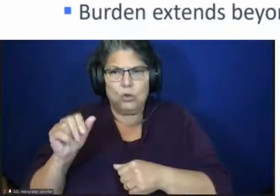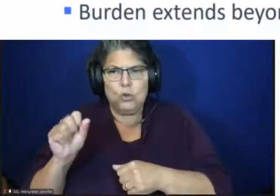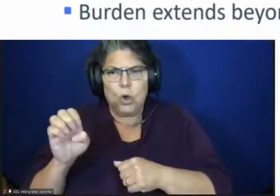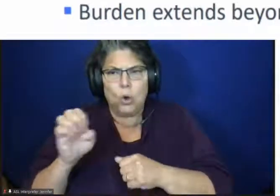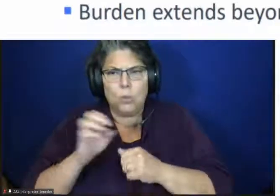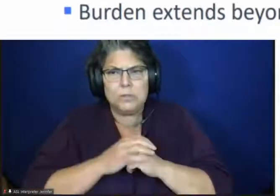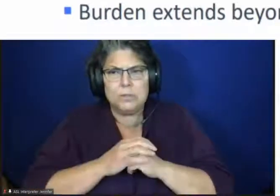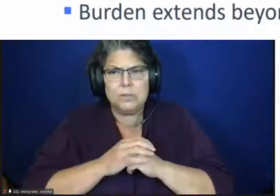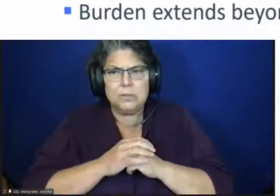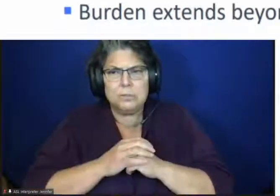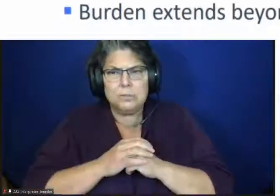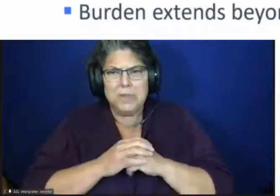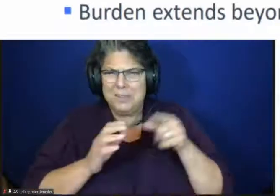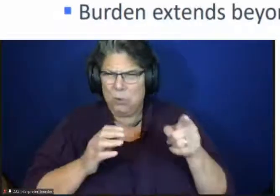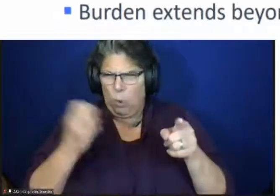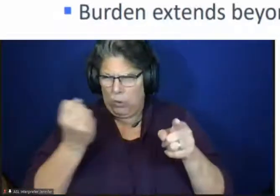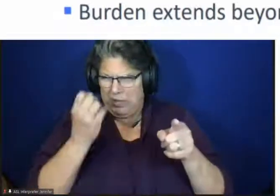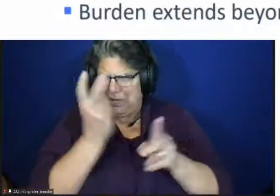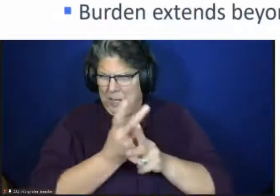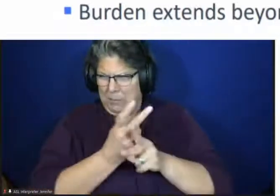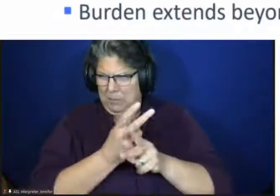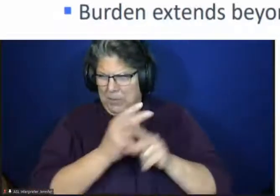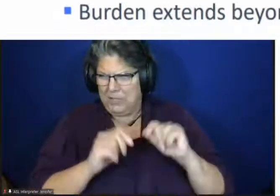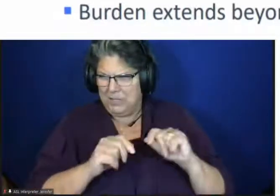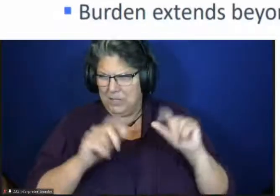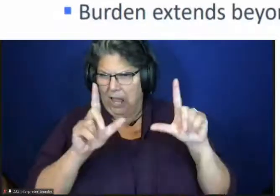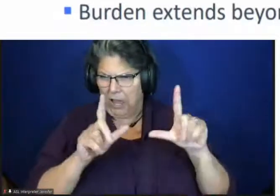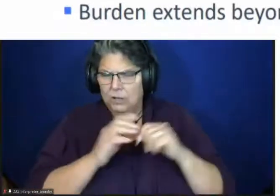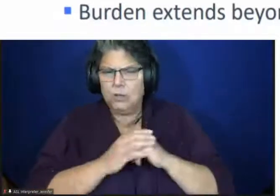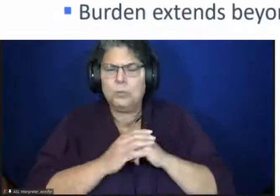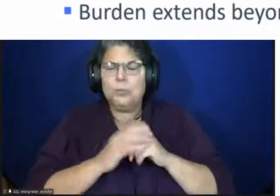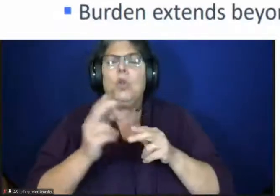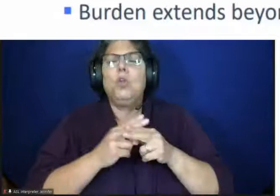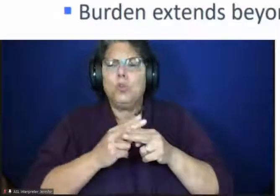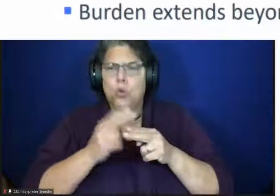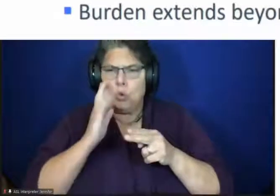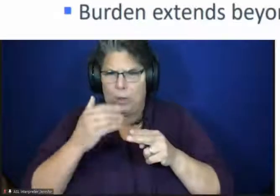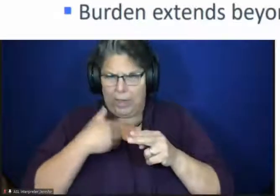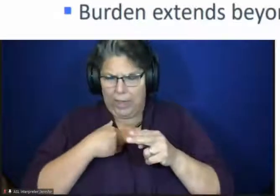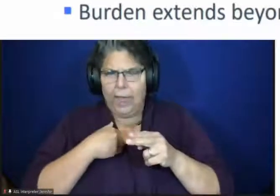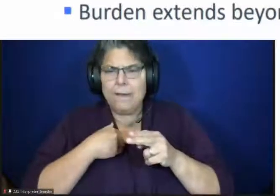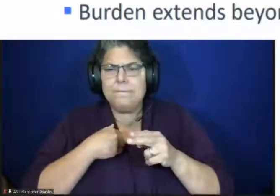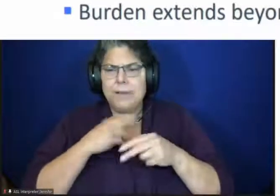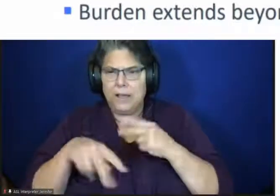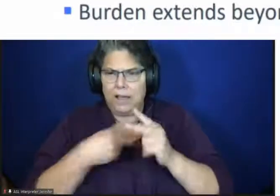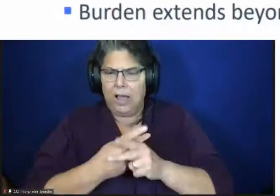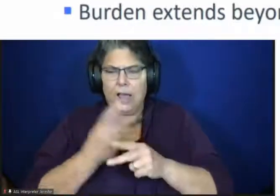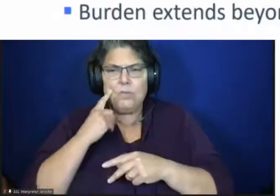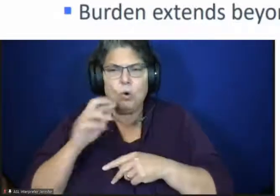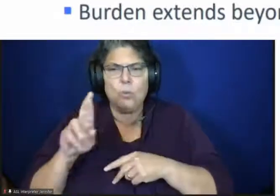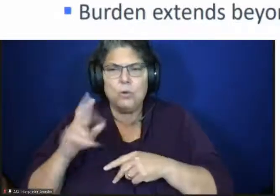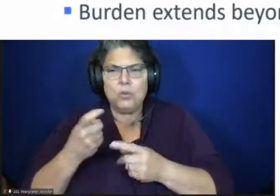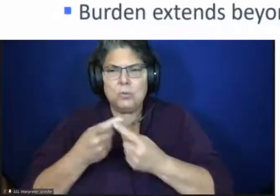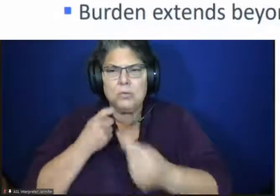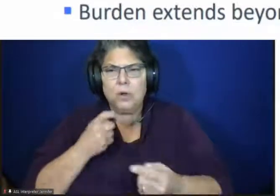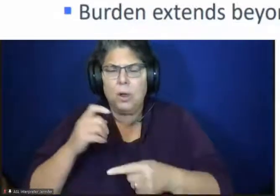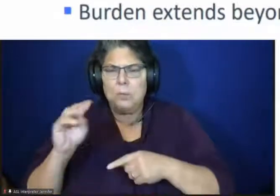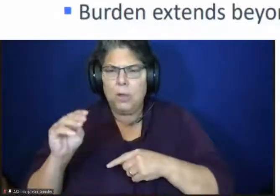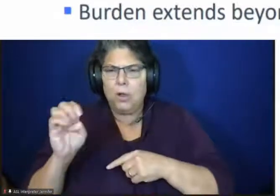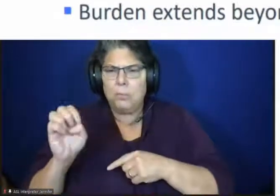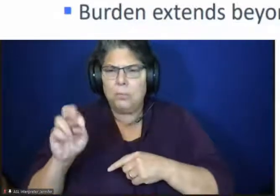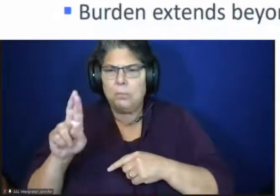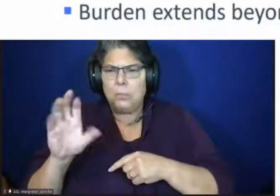Can you hold on this slide for a moment? Soon there will also be versions available by prescription from Merck and from Pfizer.